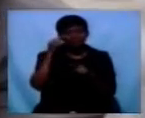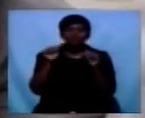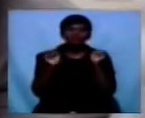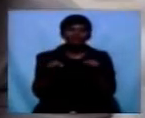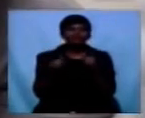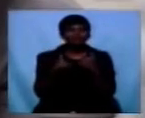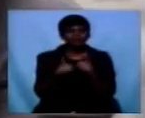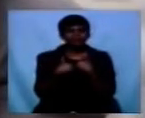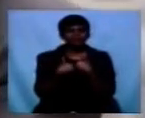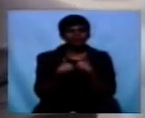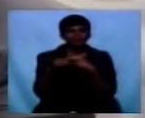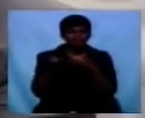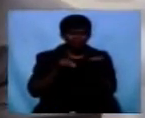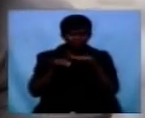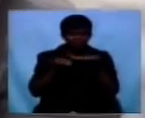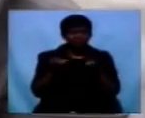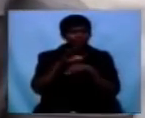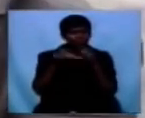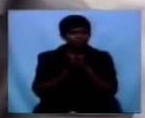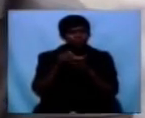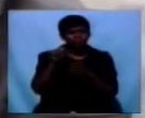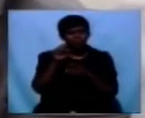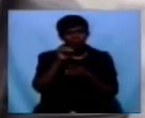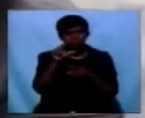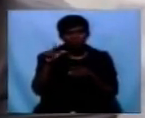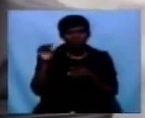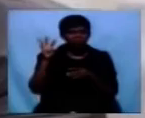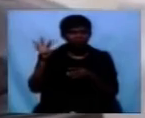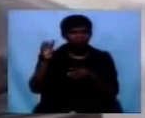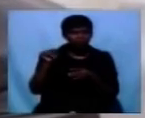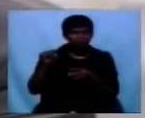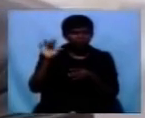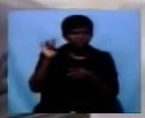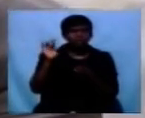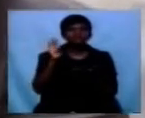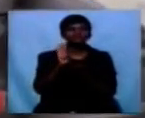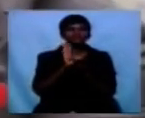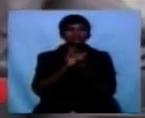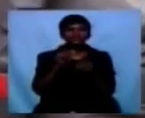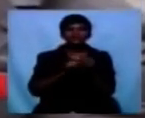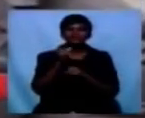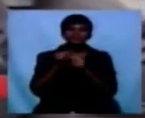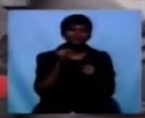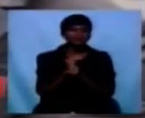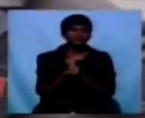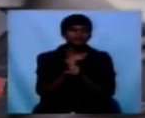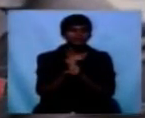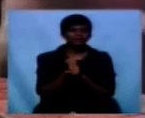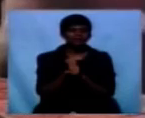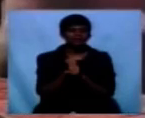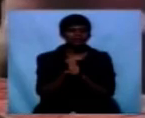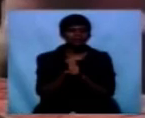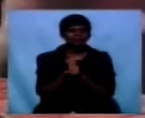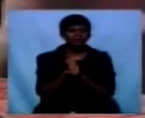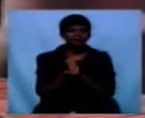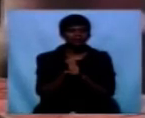raise, if we manage all the toll facilities, 4.8 billion kwacha per year. But government has never been known to be